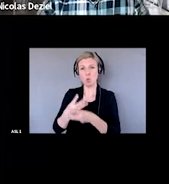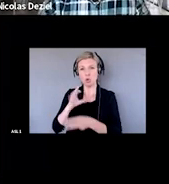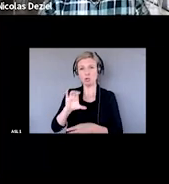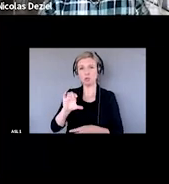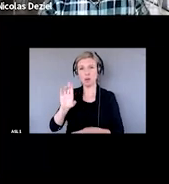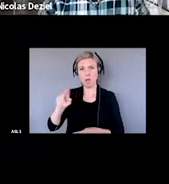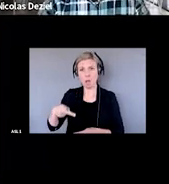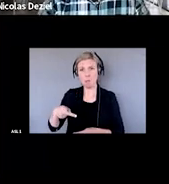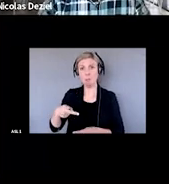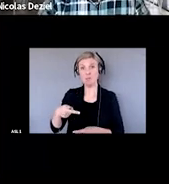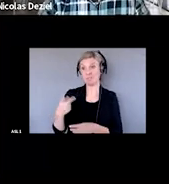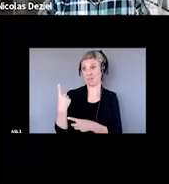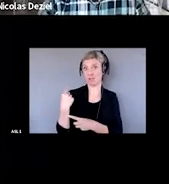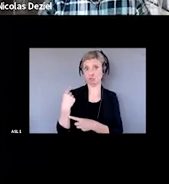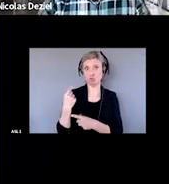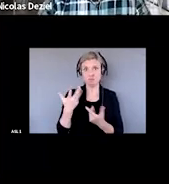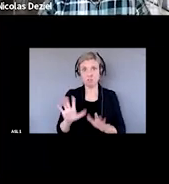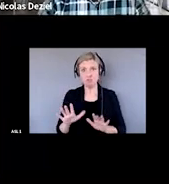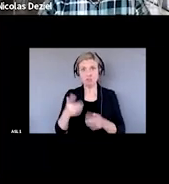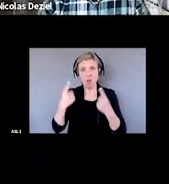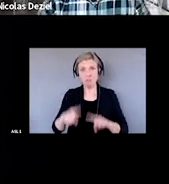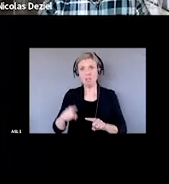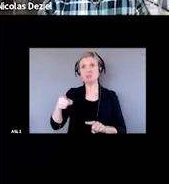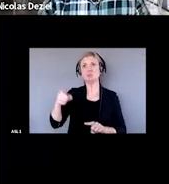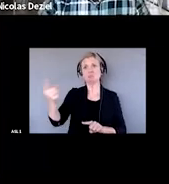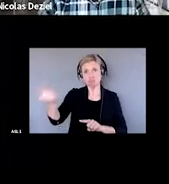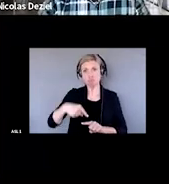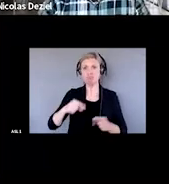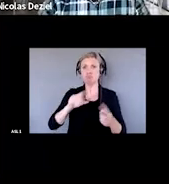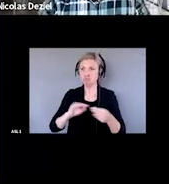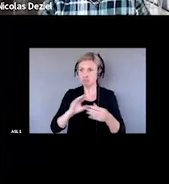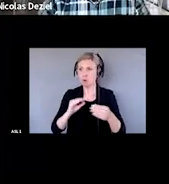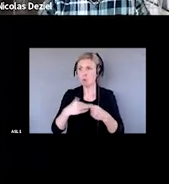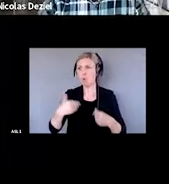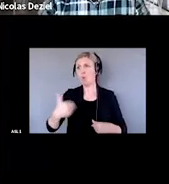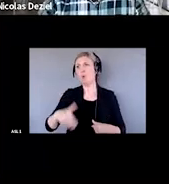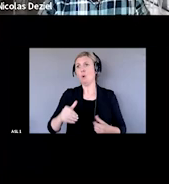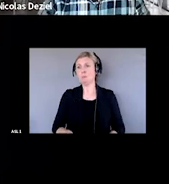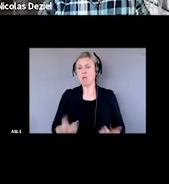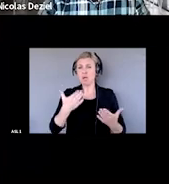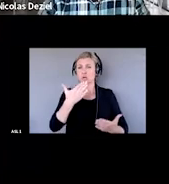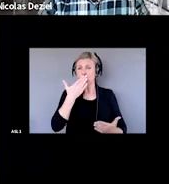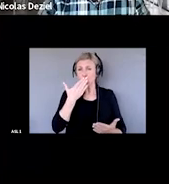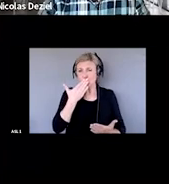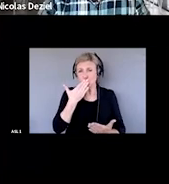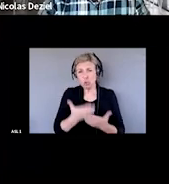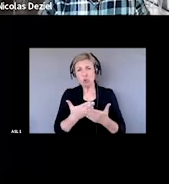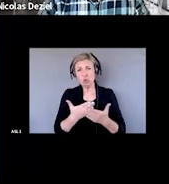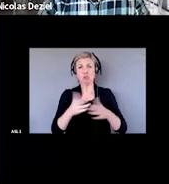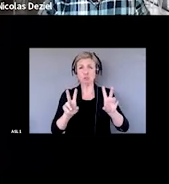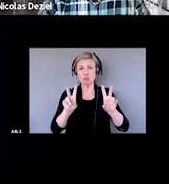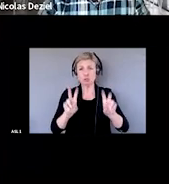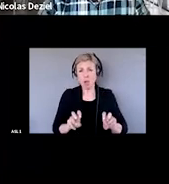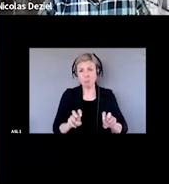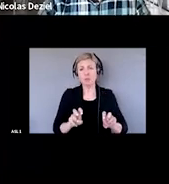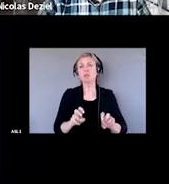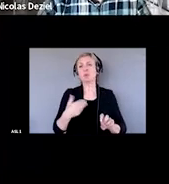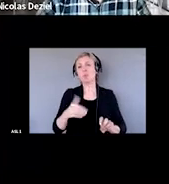global event. So a lot of really good topics are to be found on this podcast